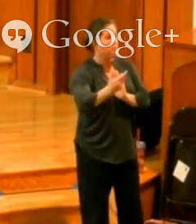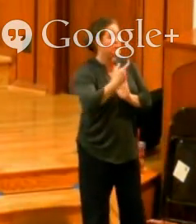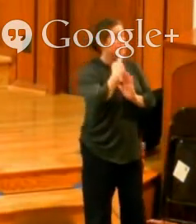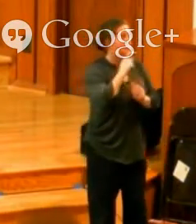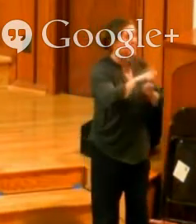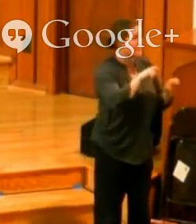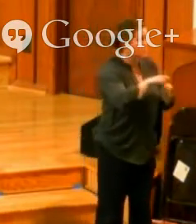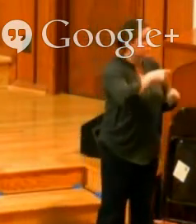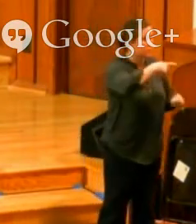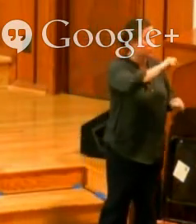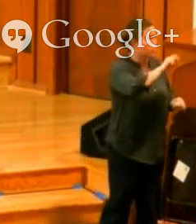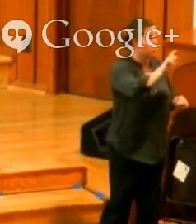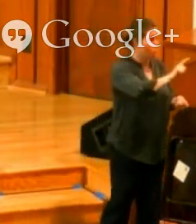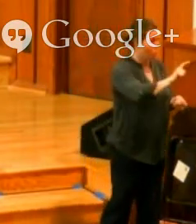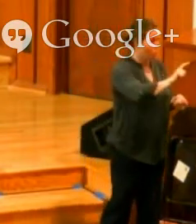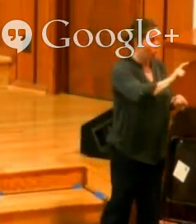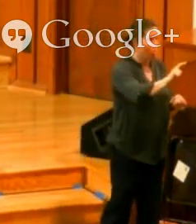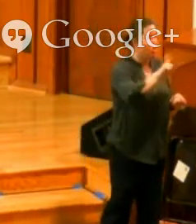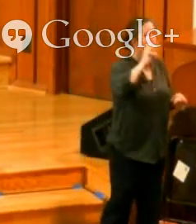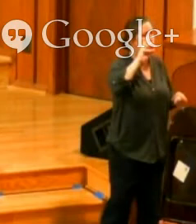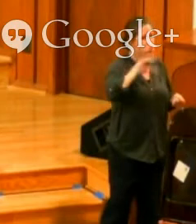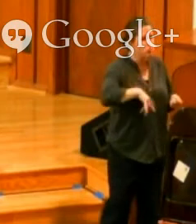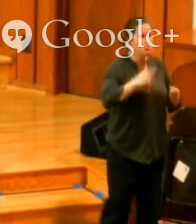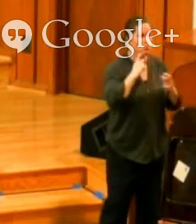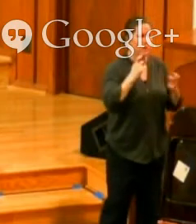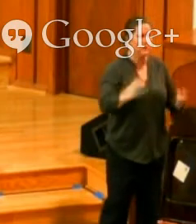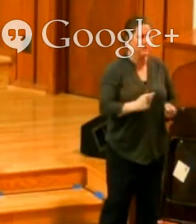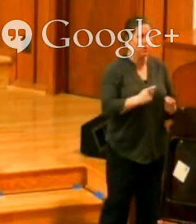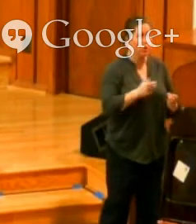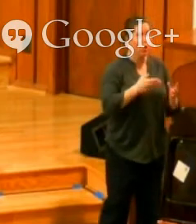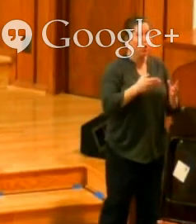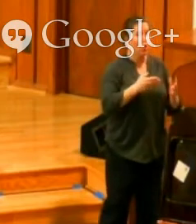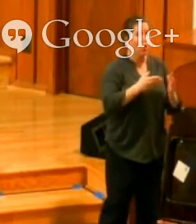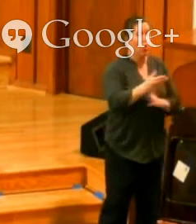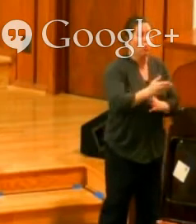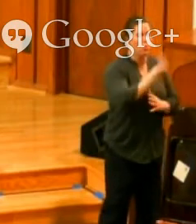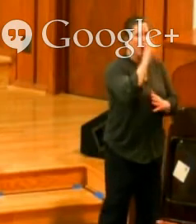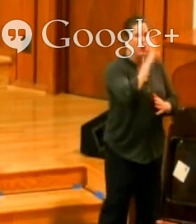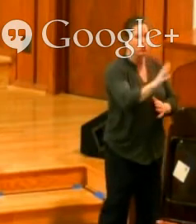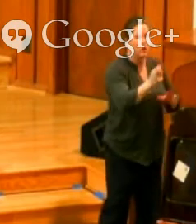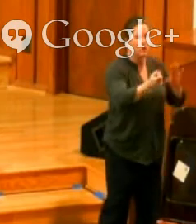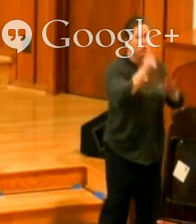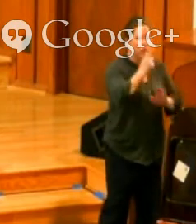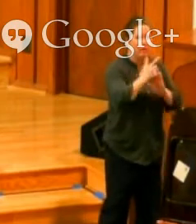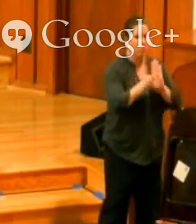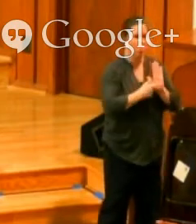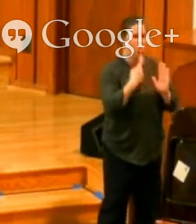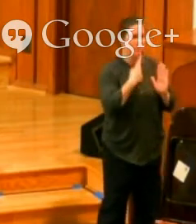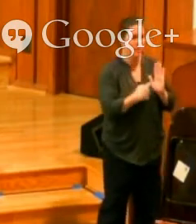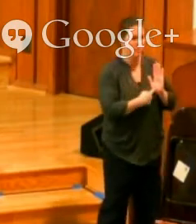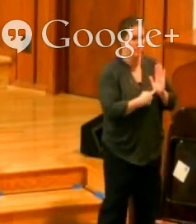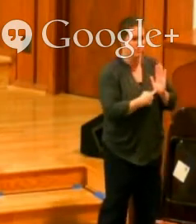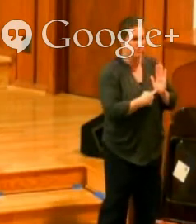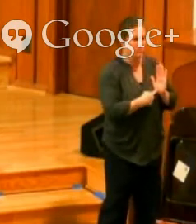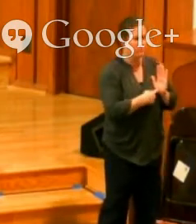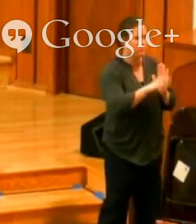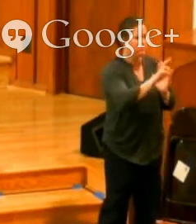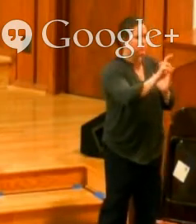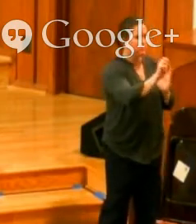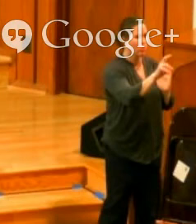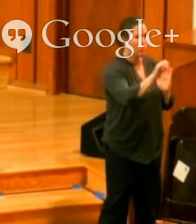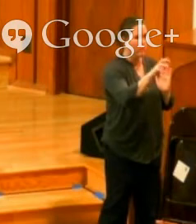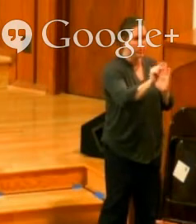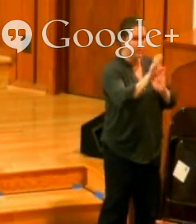was able to know what sin was through a direct understanding of what the law was and what the law said. Revelation chapter 14, verse